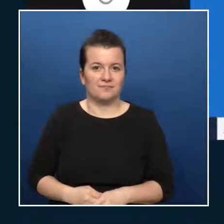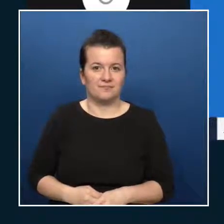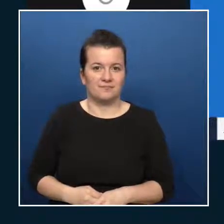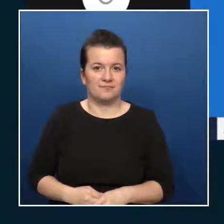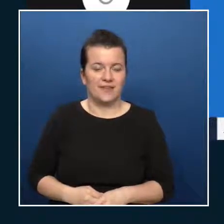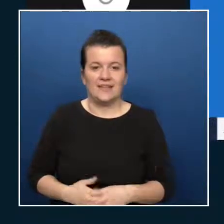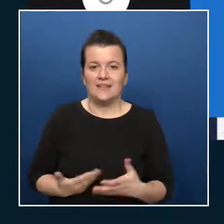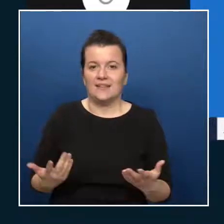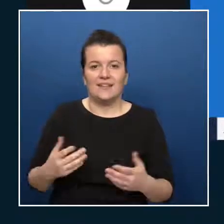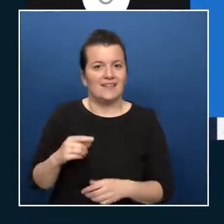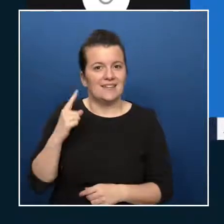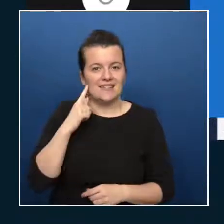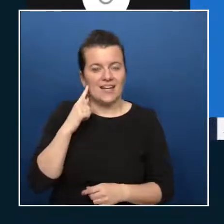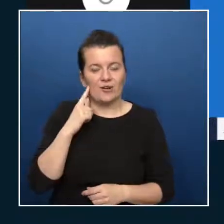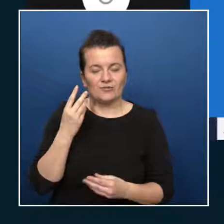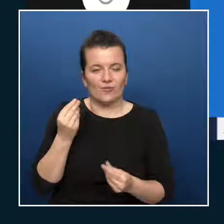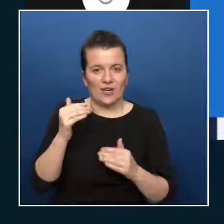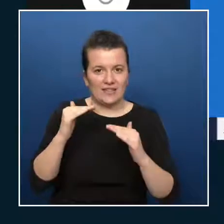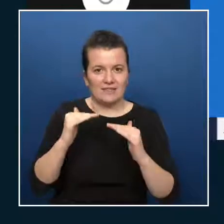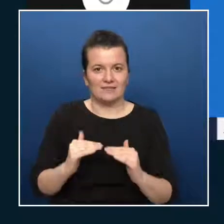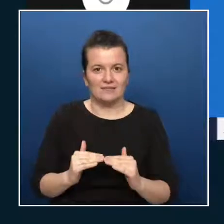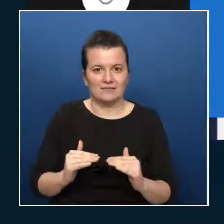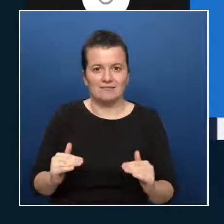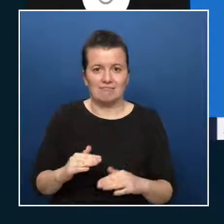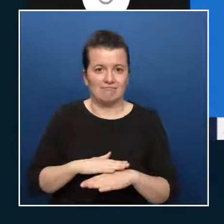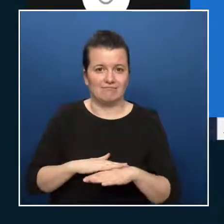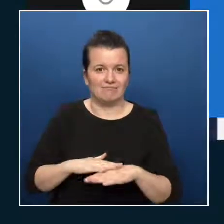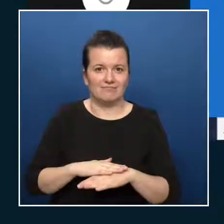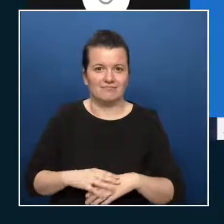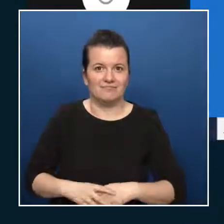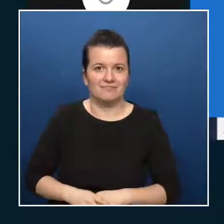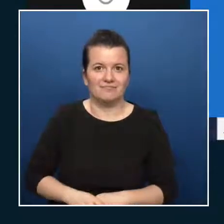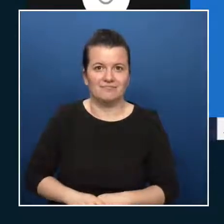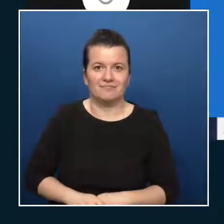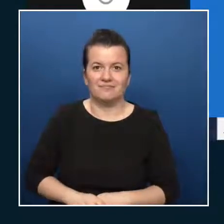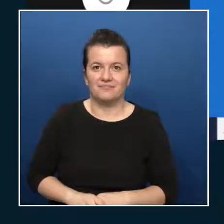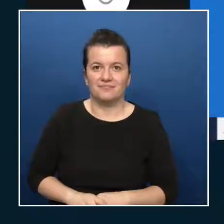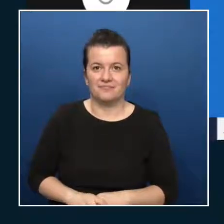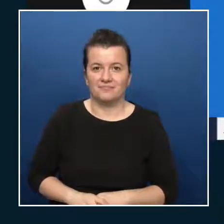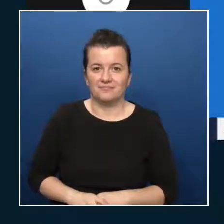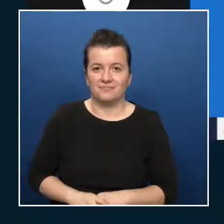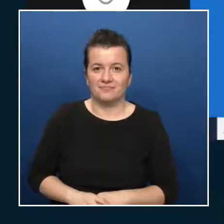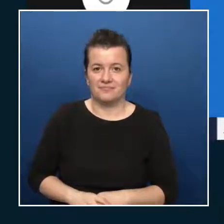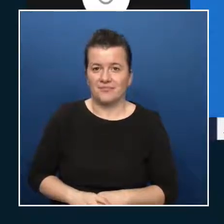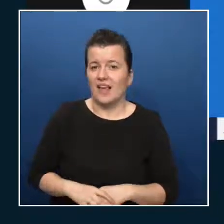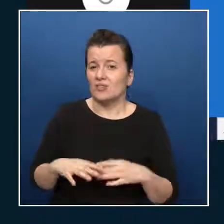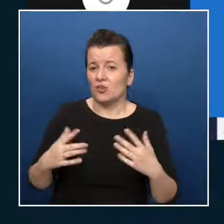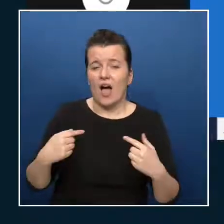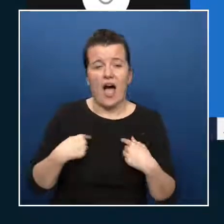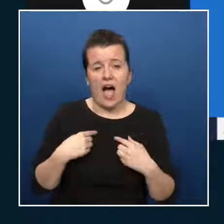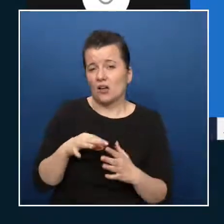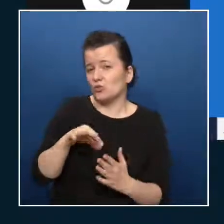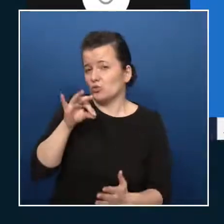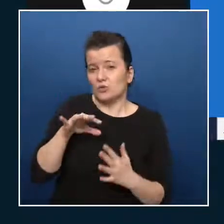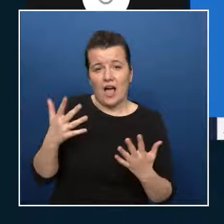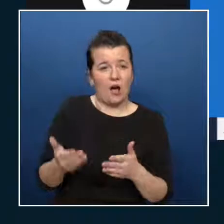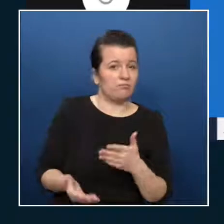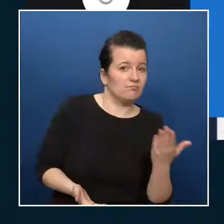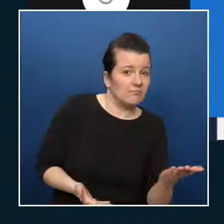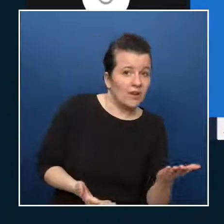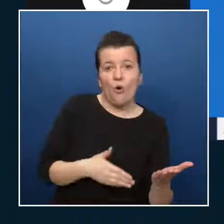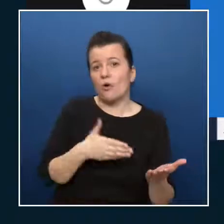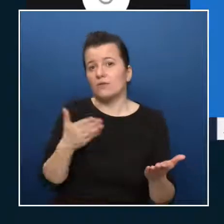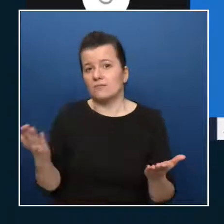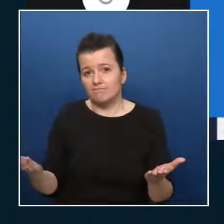products. So that's how I would choose between one or the other, depending on the needs of the business. So 3 months or 4 months ago,